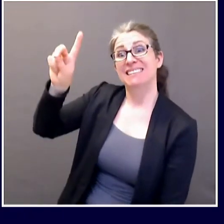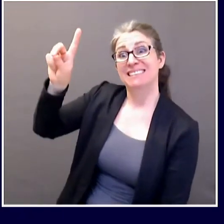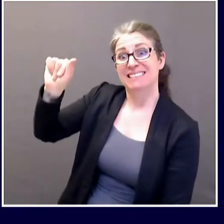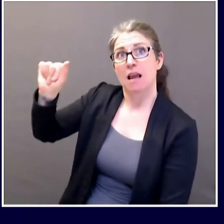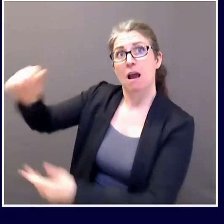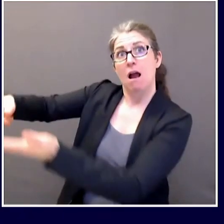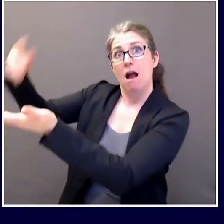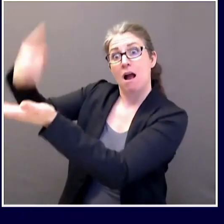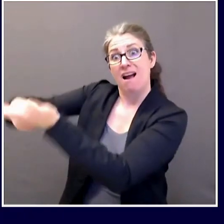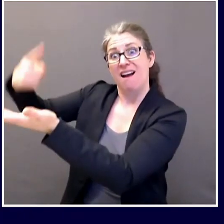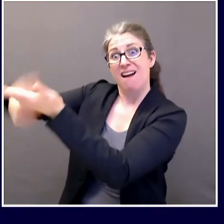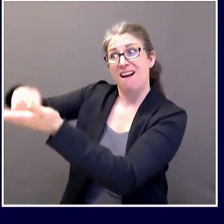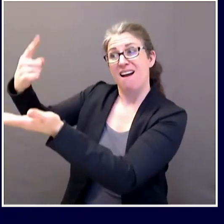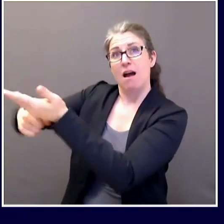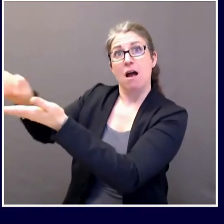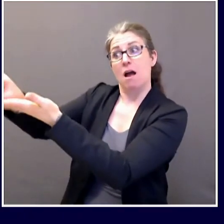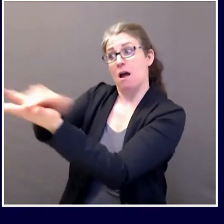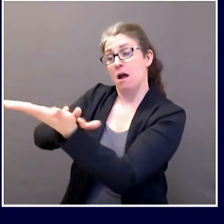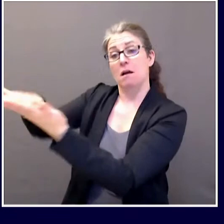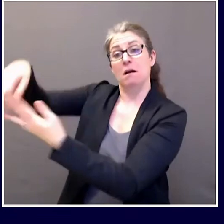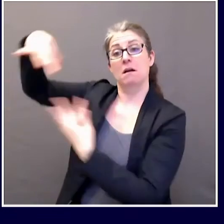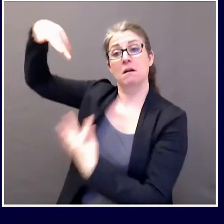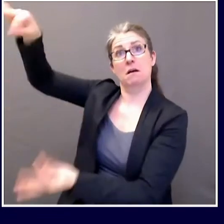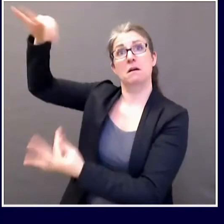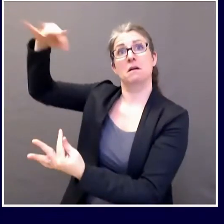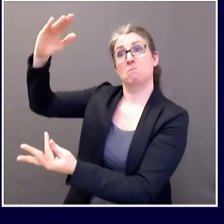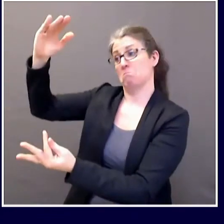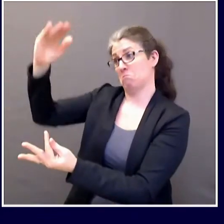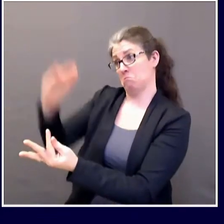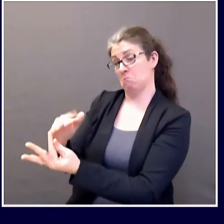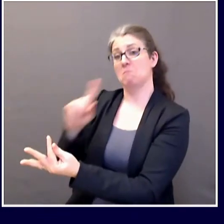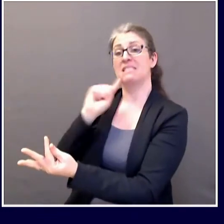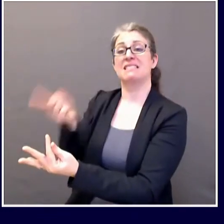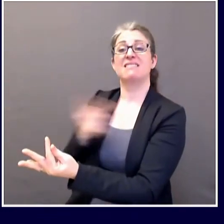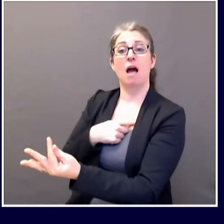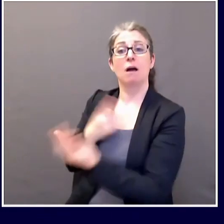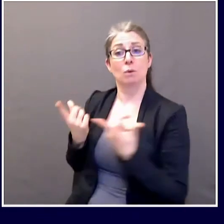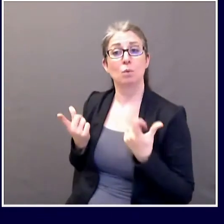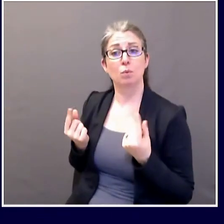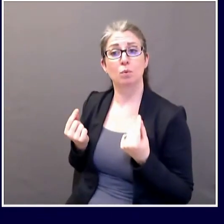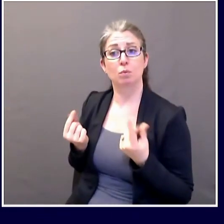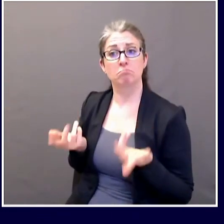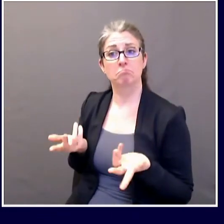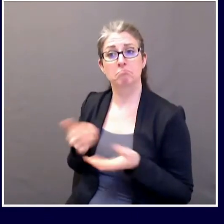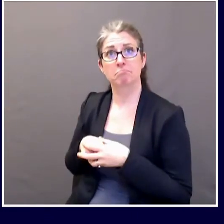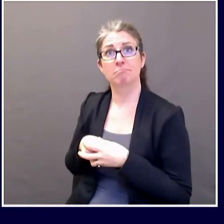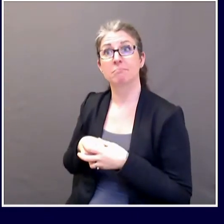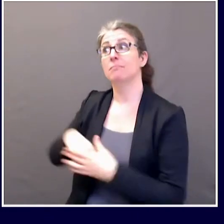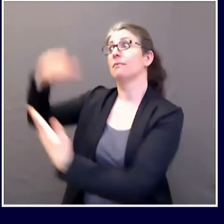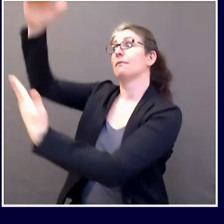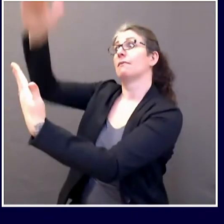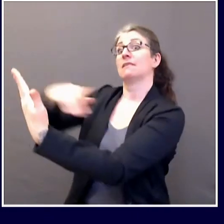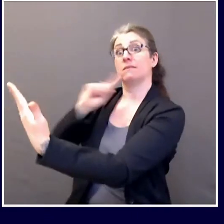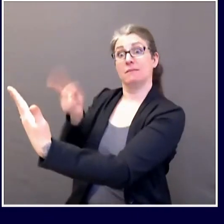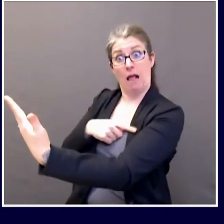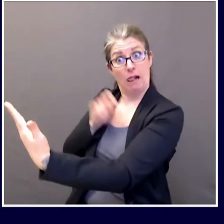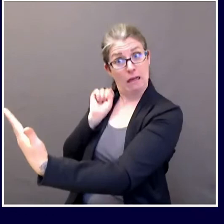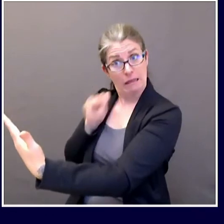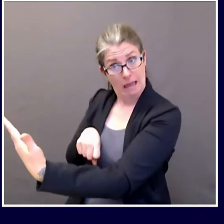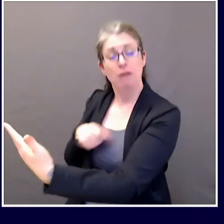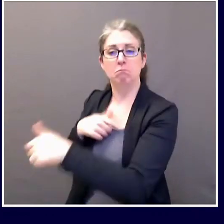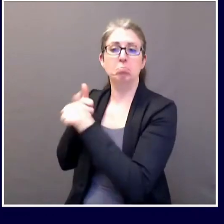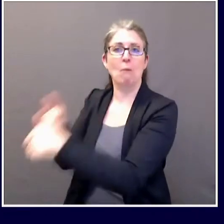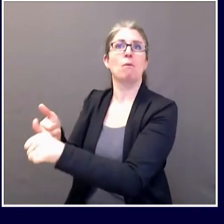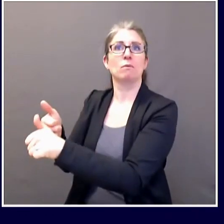individual clinicians may have that, but whether any particular state can say, we don't see it that way, we're going to do it our way,